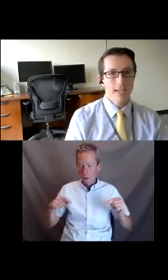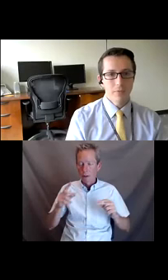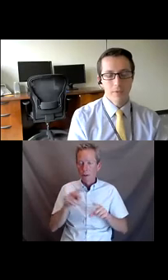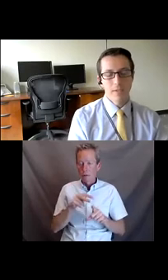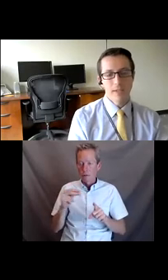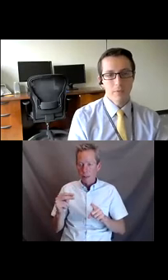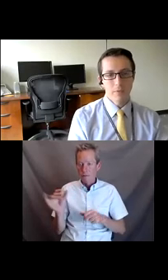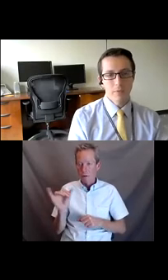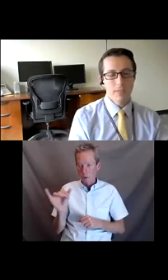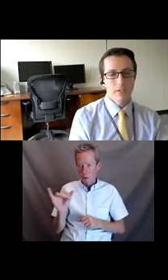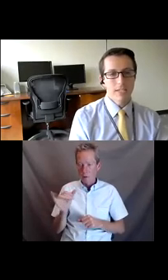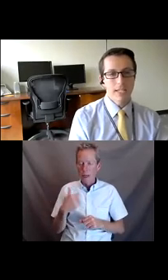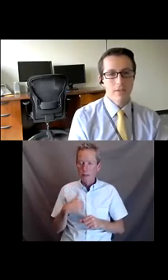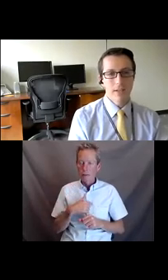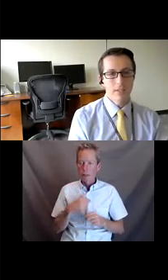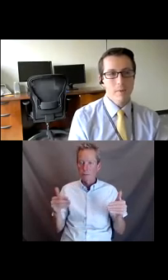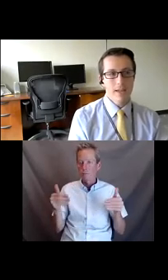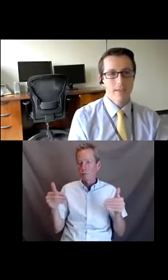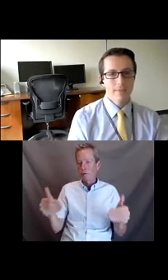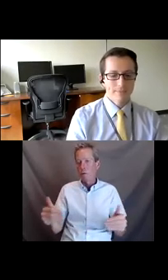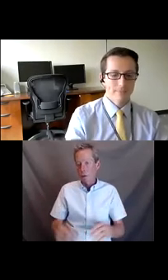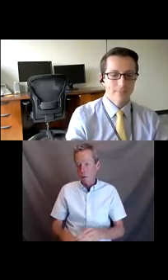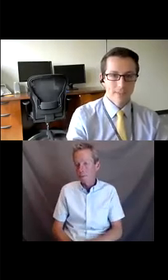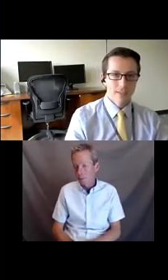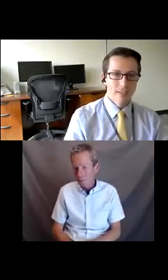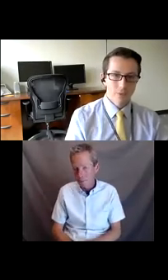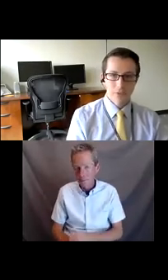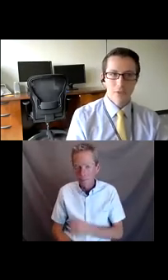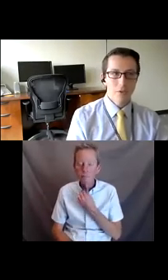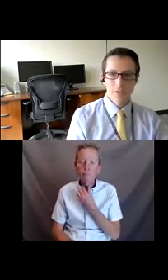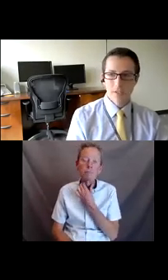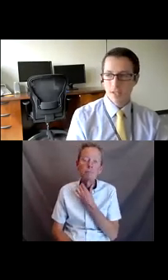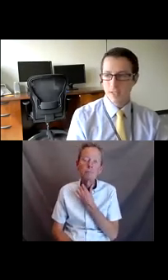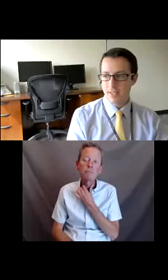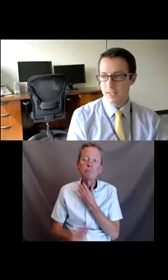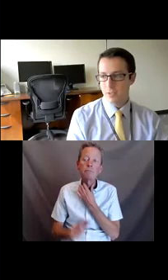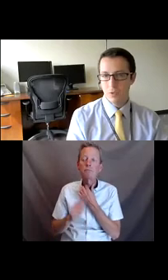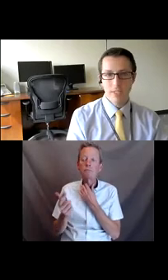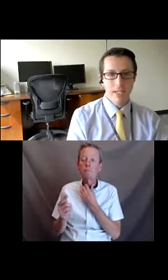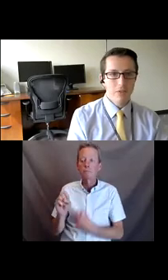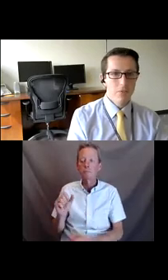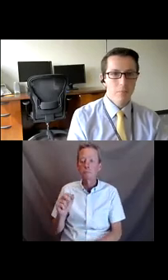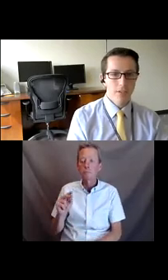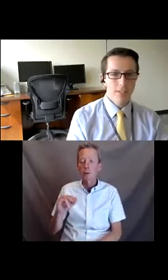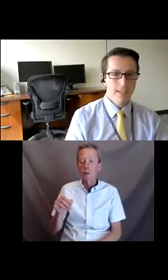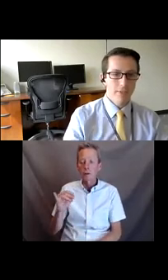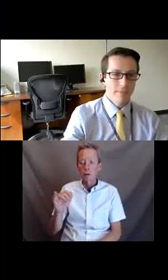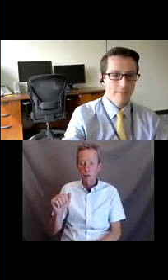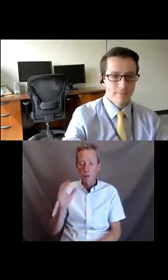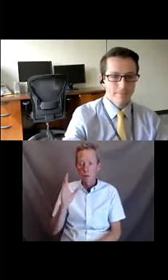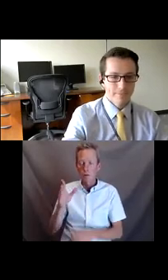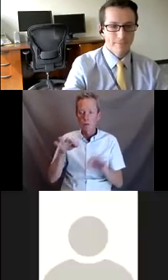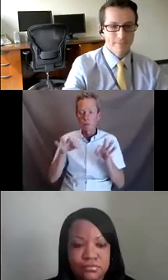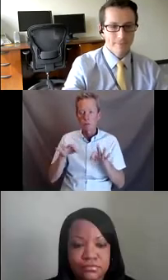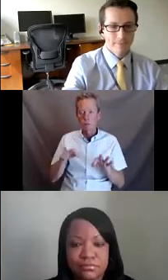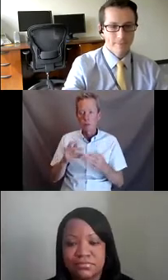perspective as we you know, continue down this path. So I'll turn it over to Sonia to take you through the project timeline.